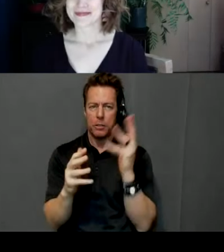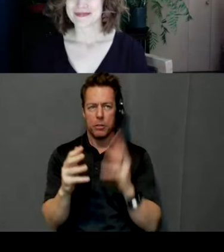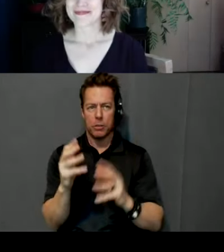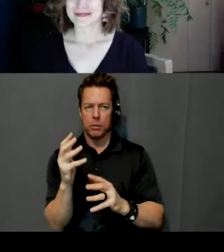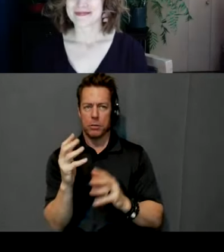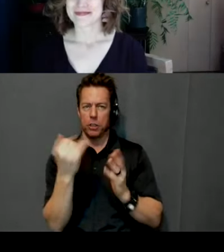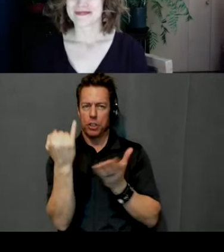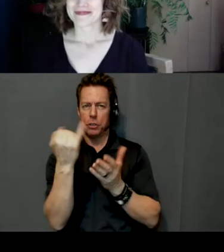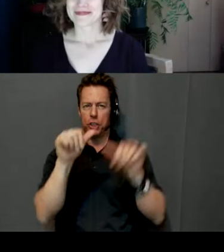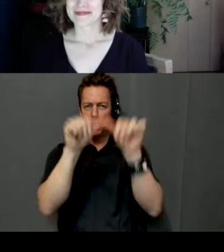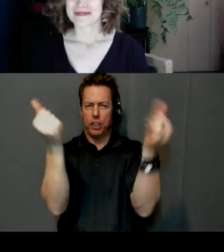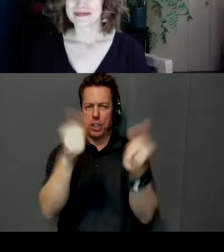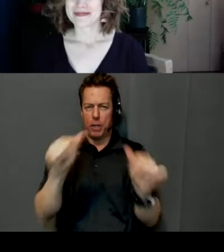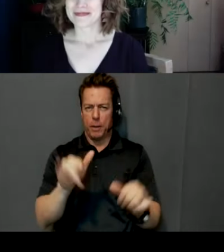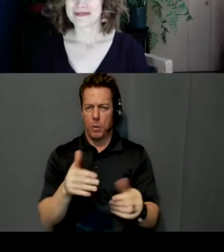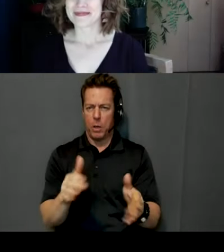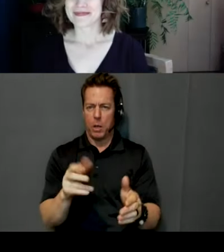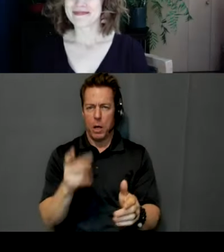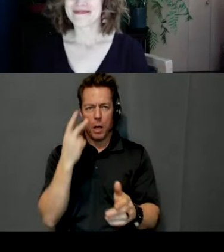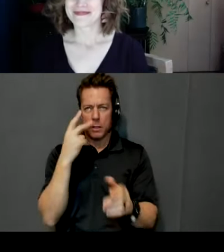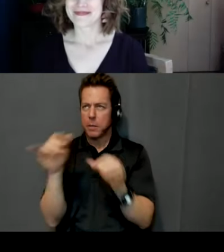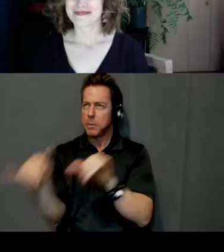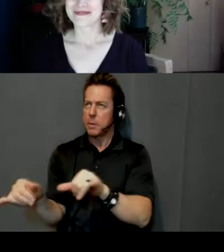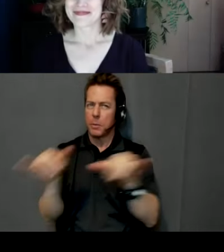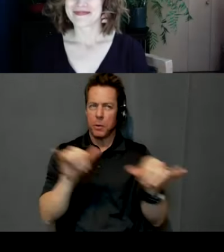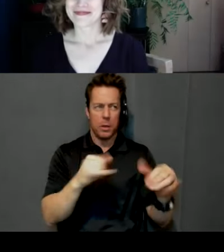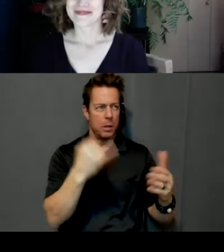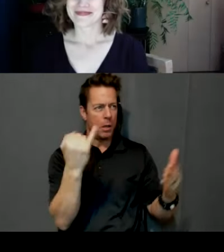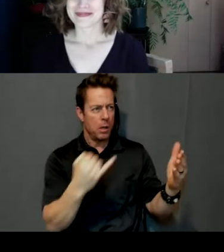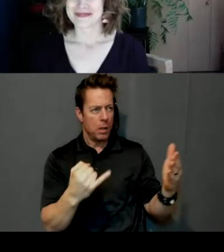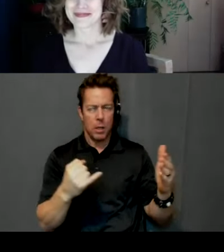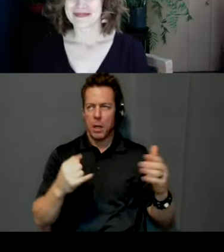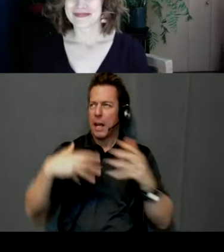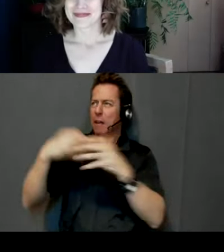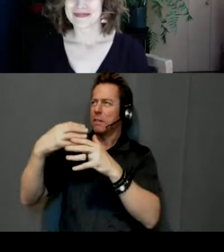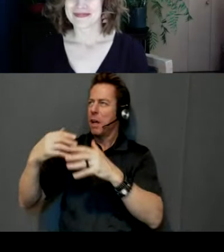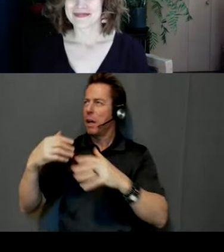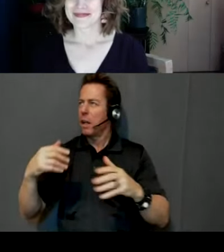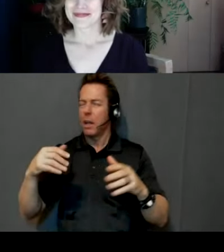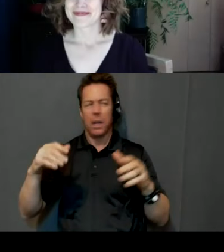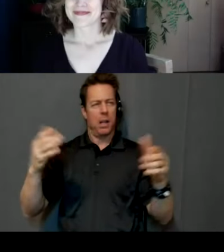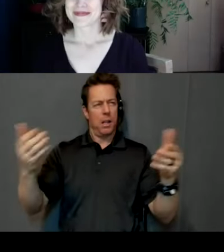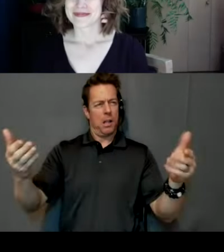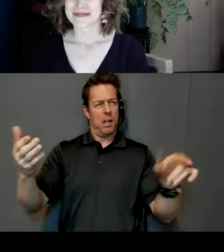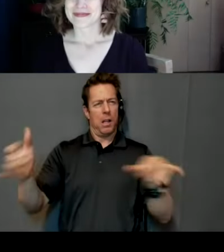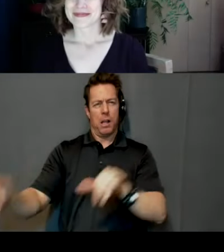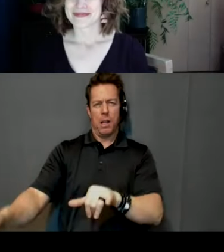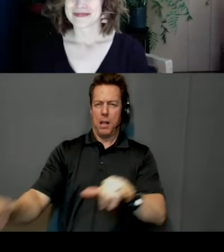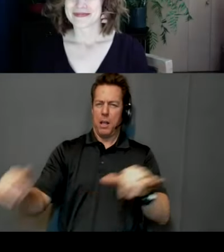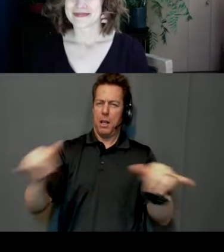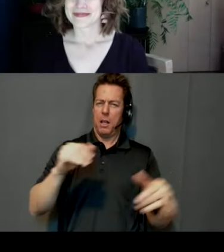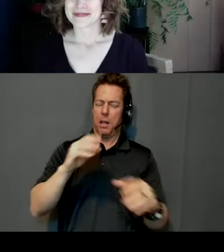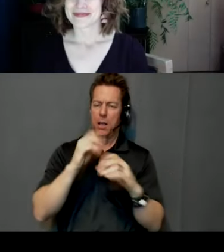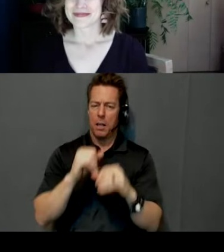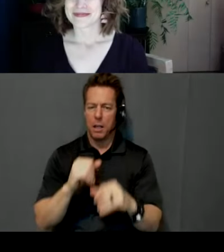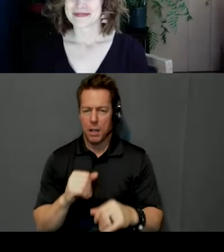that way, and I see them similarly. So it's just a really special experience that you just don't get